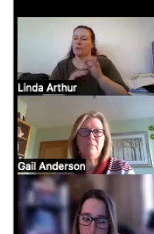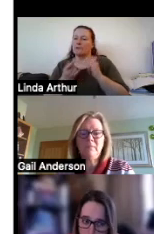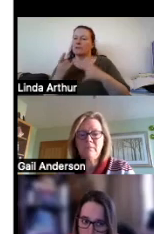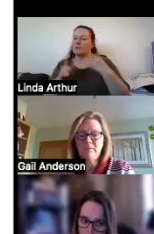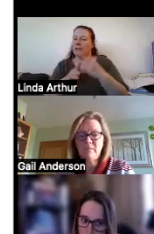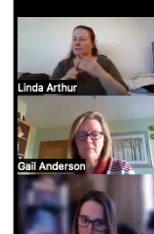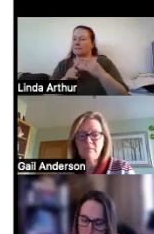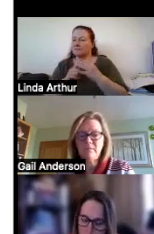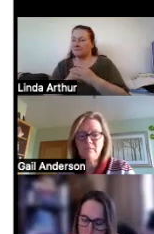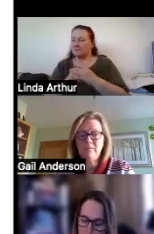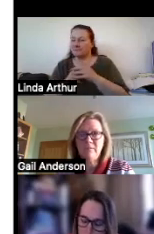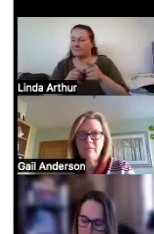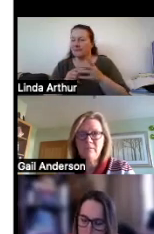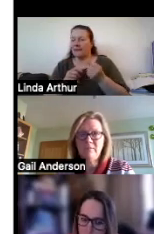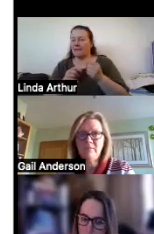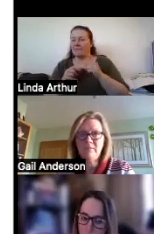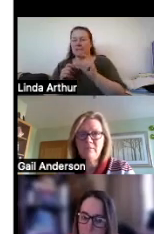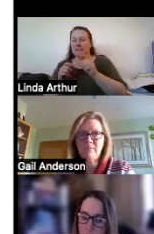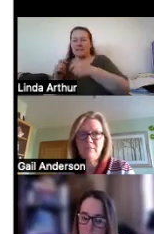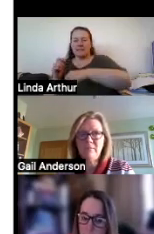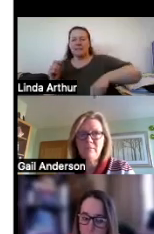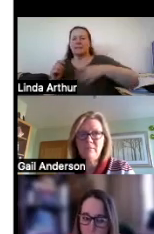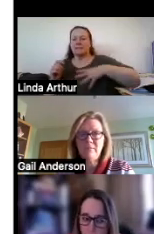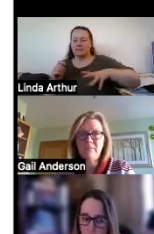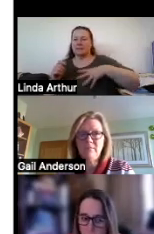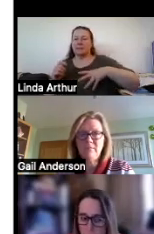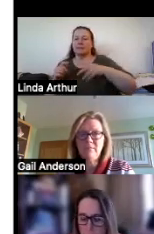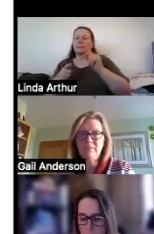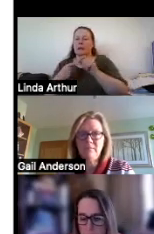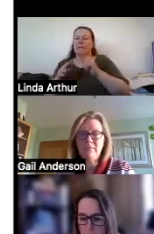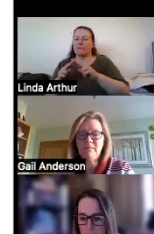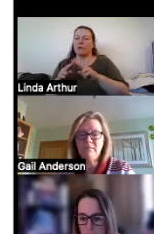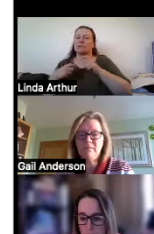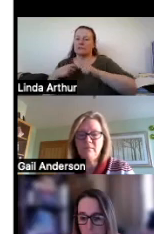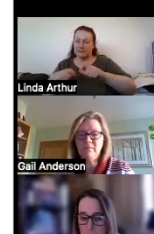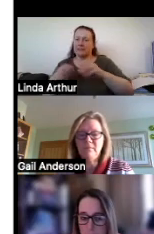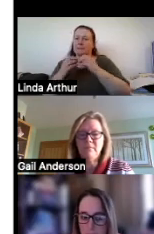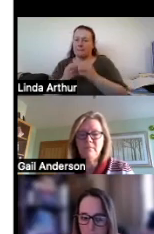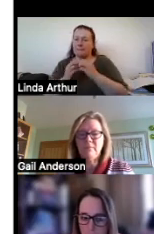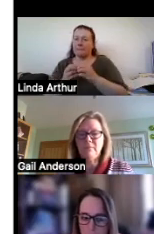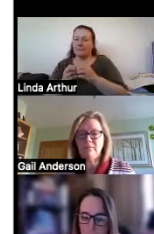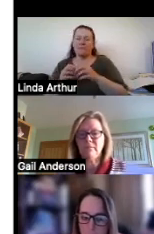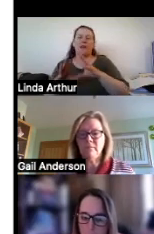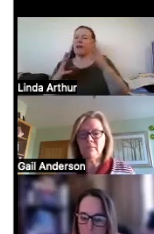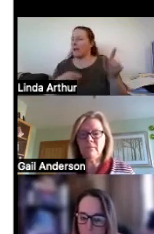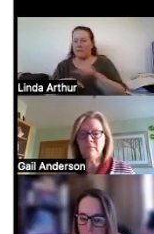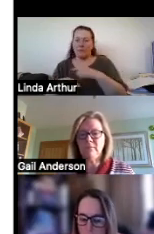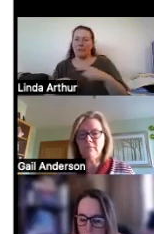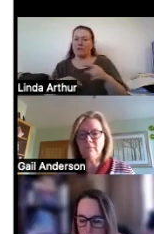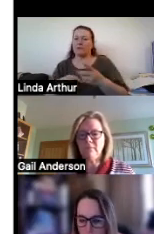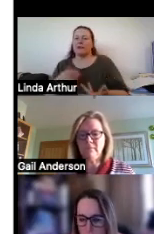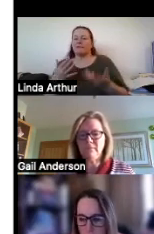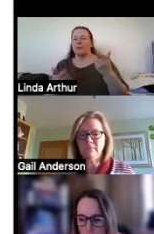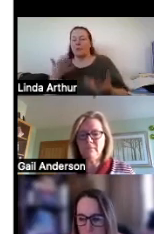is important to note that if you've had a C-section delivery, you still need to do your pelvic floor exercises. They're for absolutely everyone. The additional weight of the